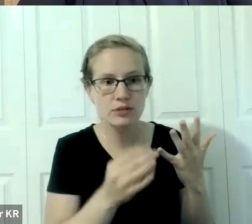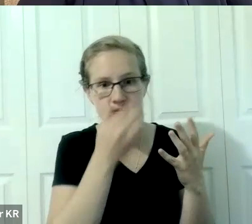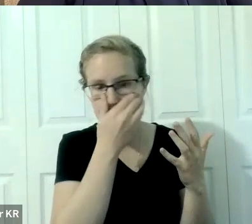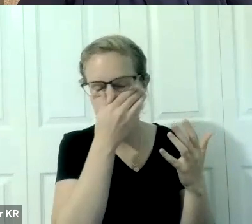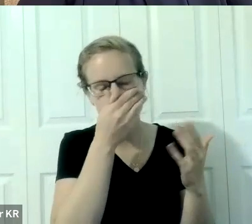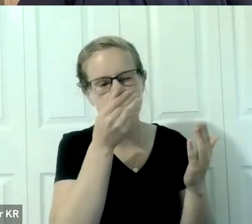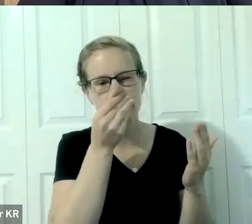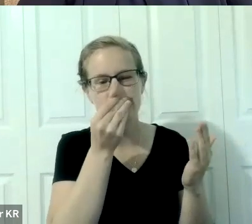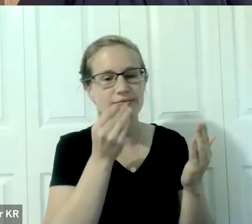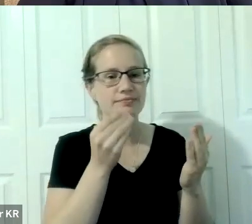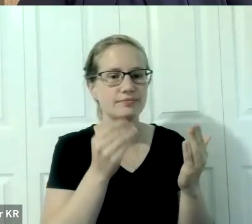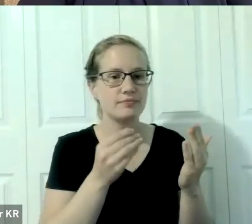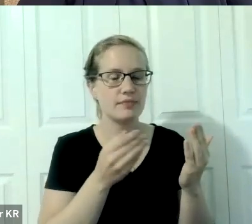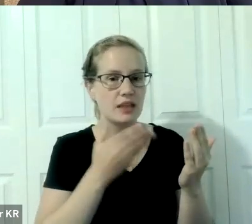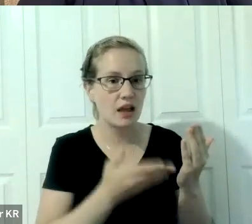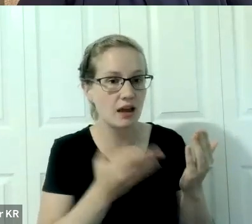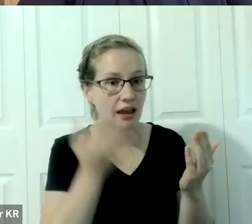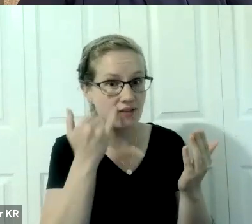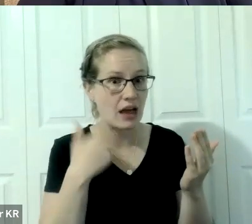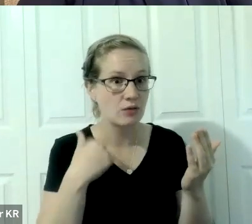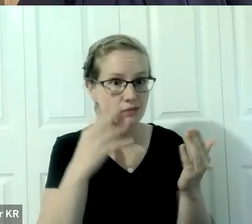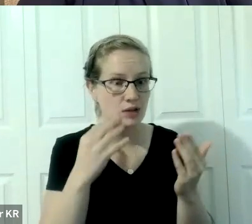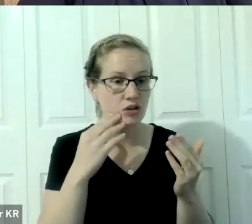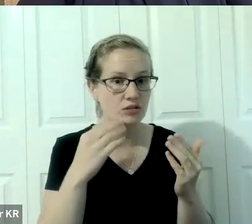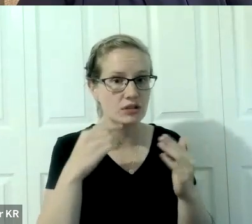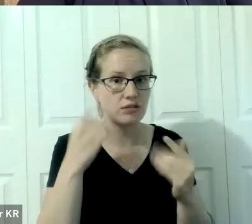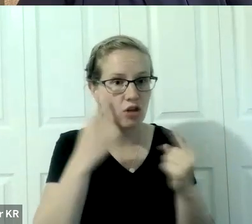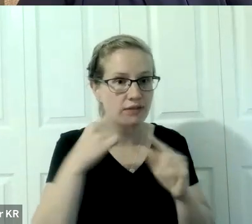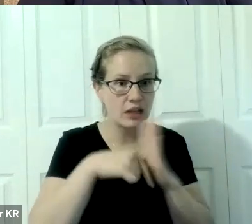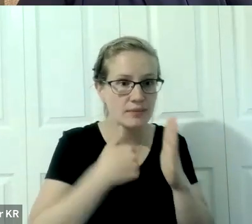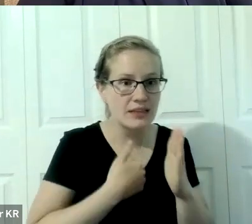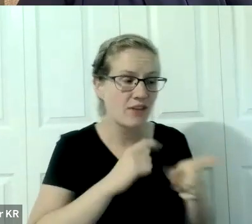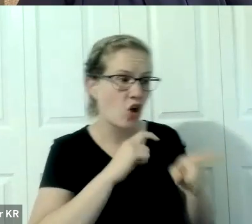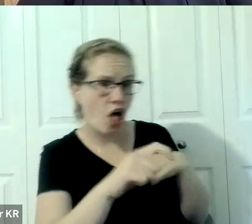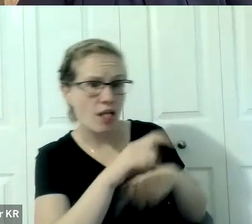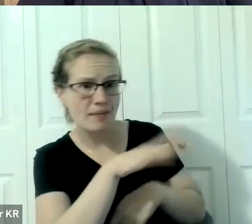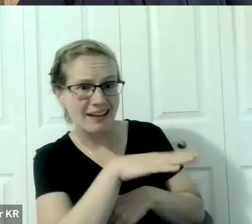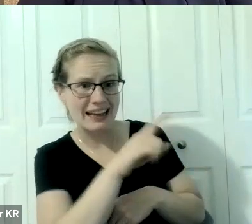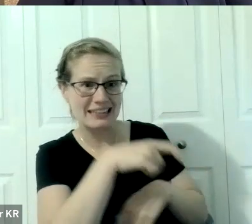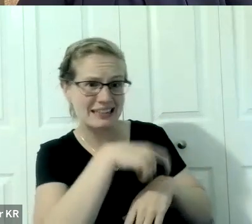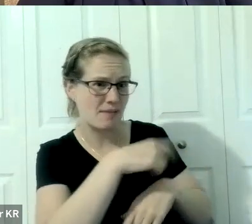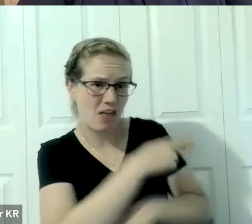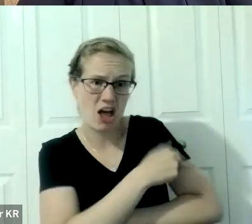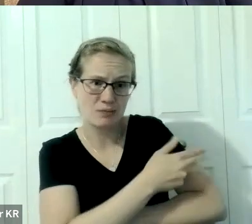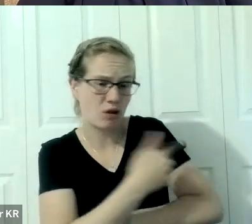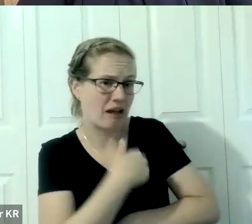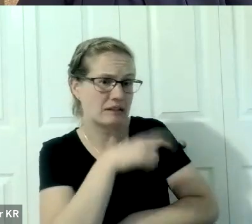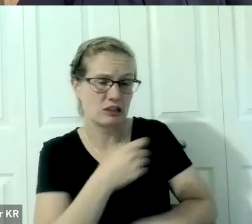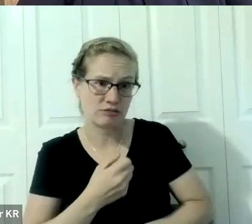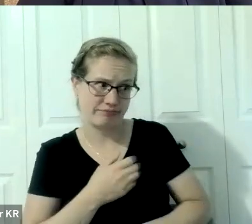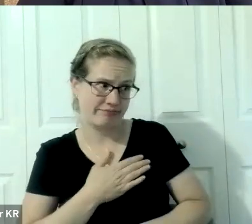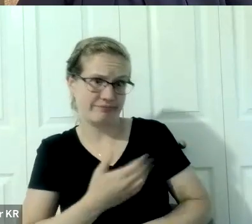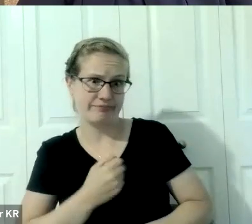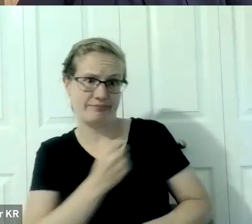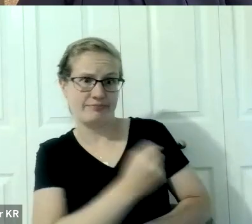available, and be there if I was suicidal, to be able to call him and say, hey, I need time in the hospital so I can